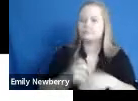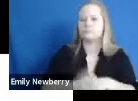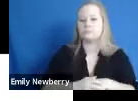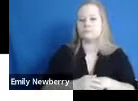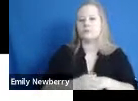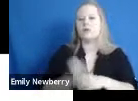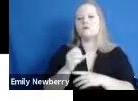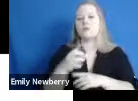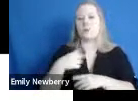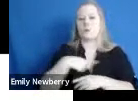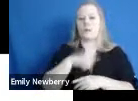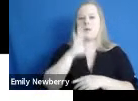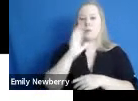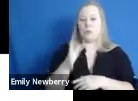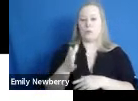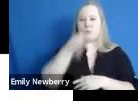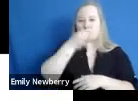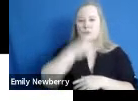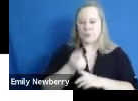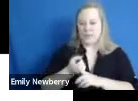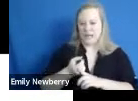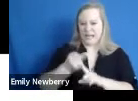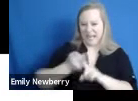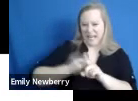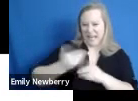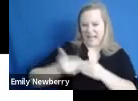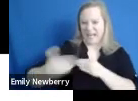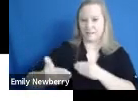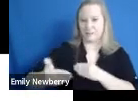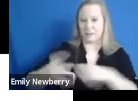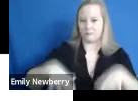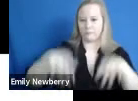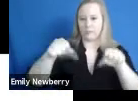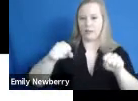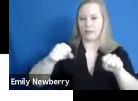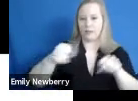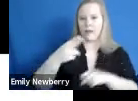specialist beginning next month who will be taking over that program.